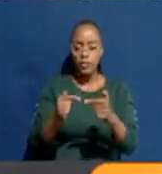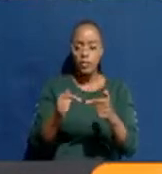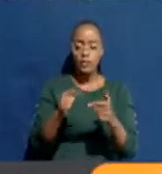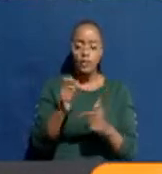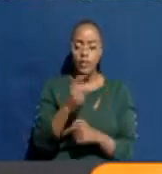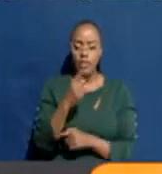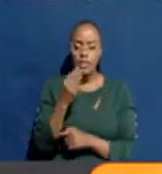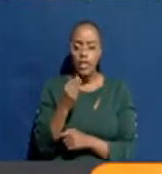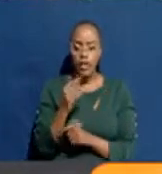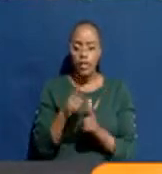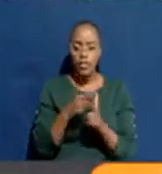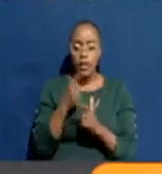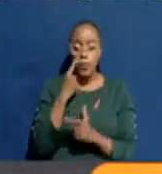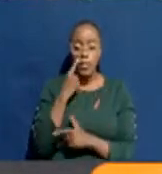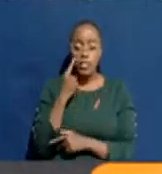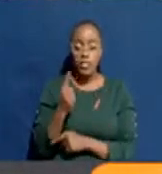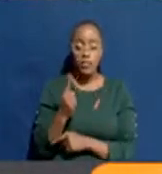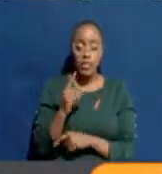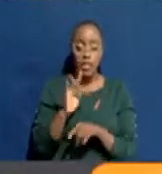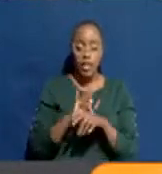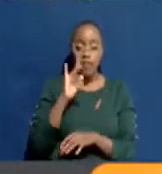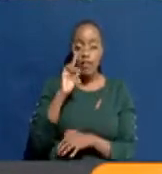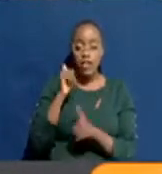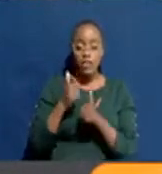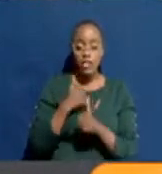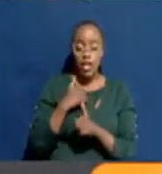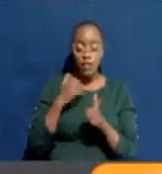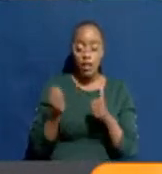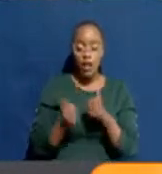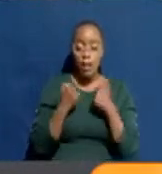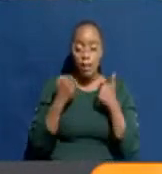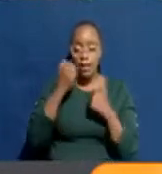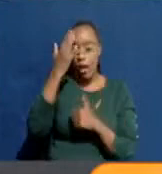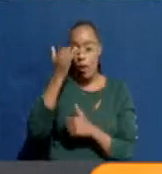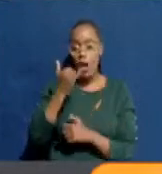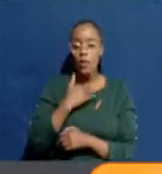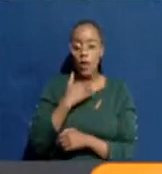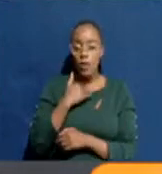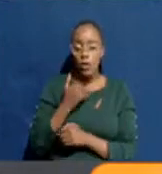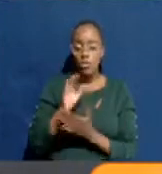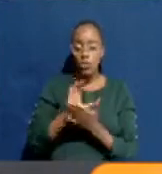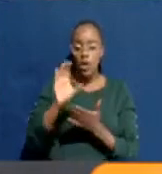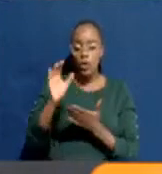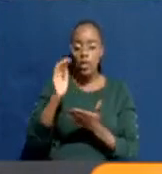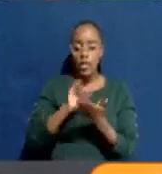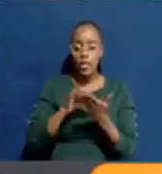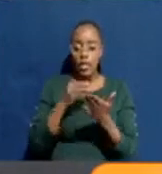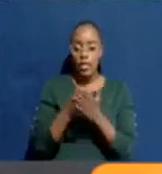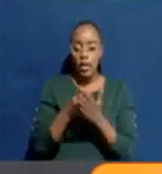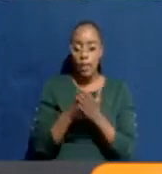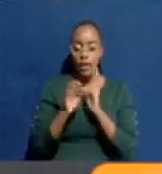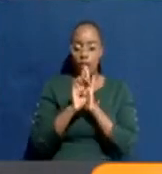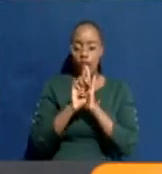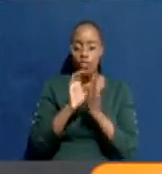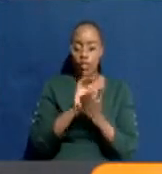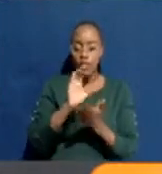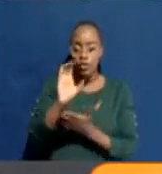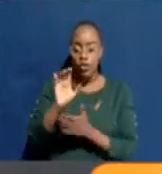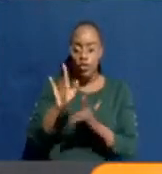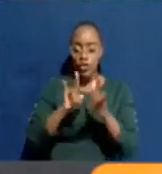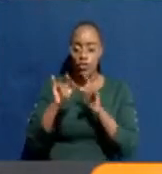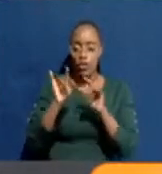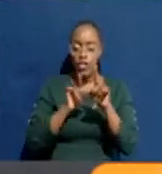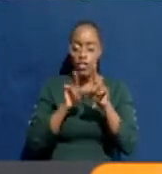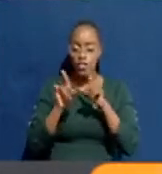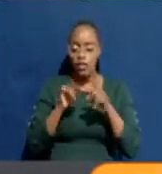salary, you'll see the kind of hit they took. Because you want to reallocate this money, for example, allocated to foreign travel,